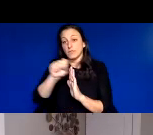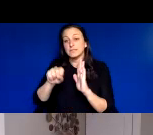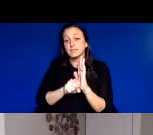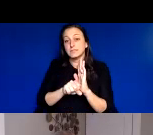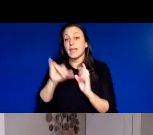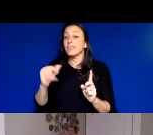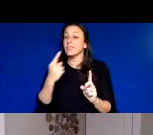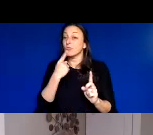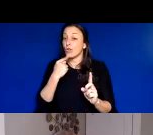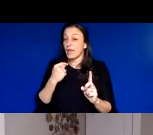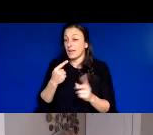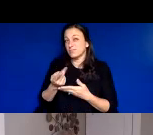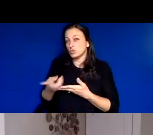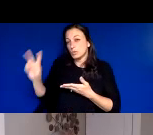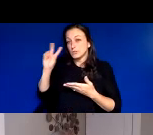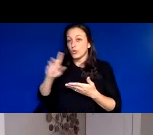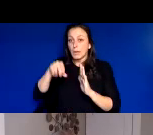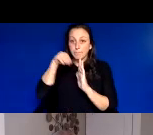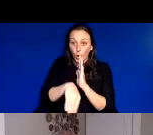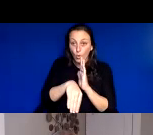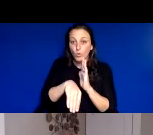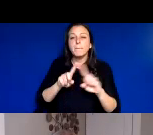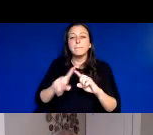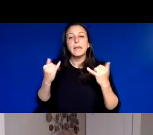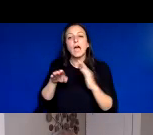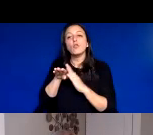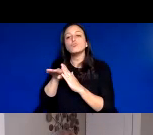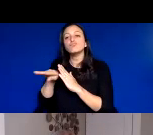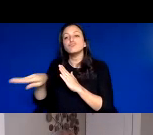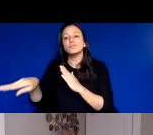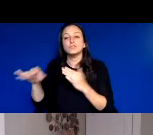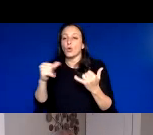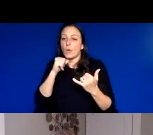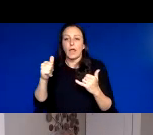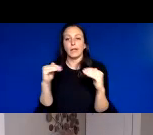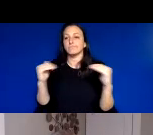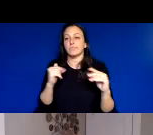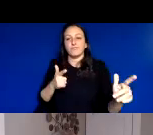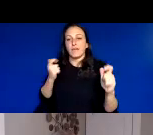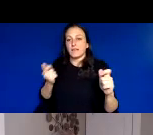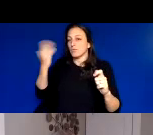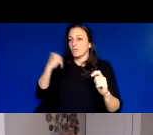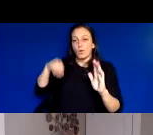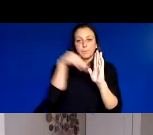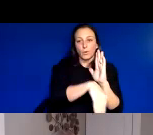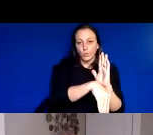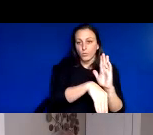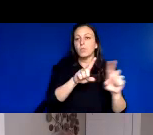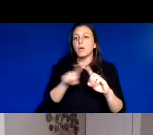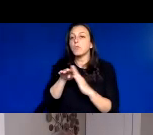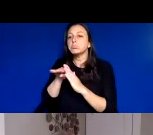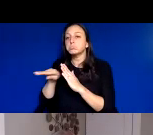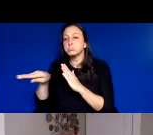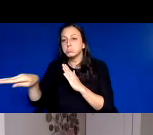of weeks ago. So while we're continuing to see a decline in cases, that decline isn't quite as fast as it was earlier in the spring.